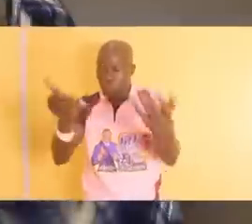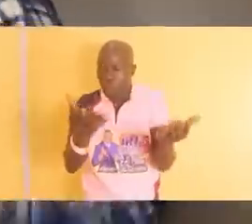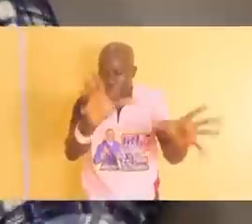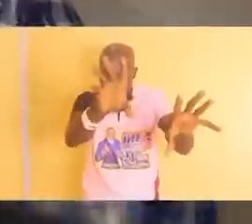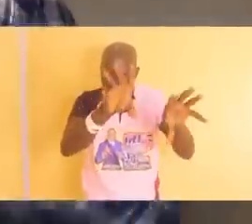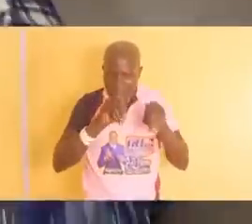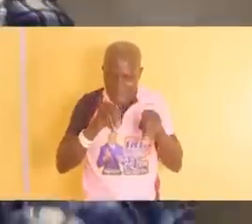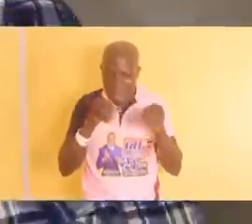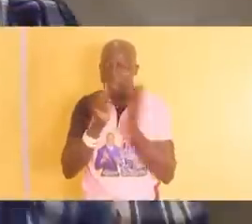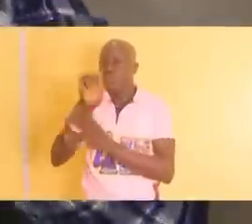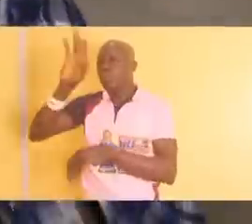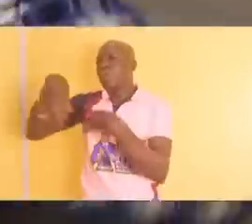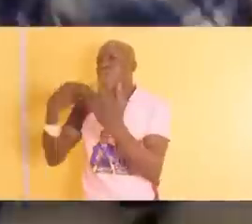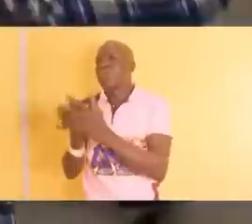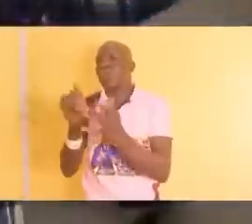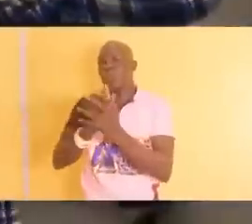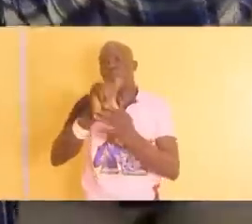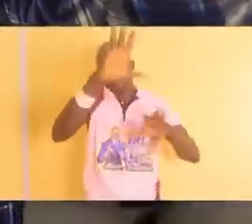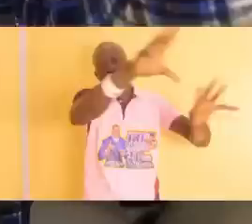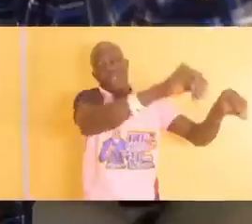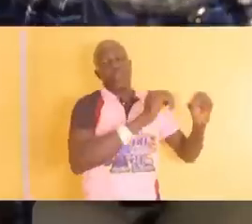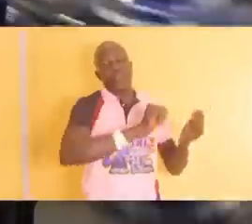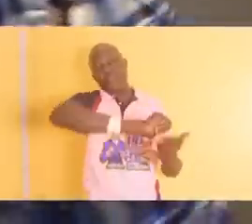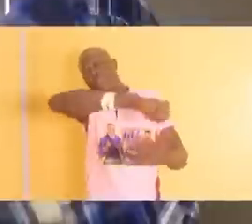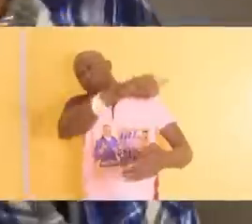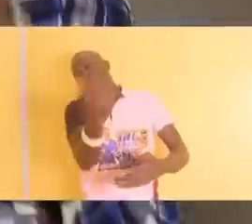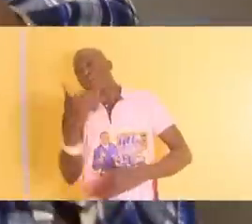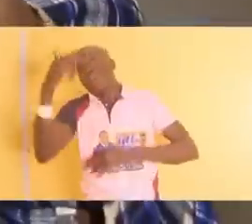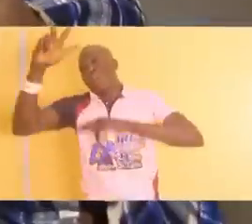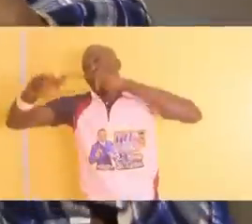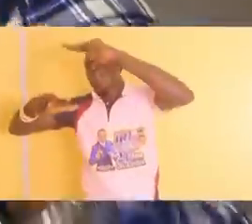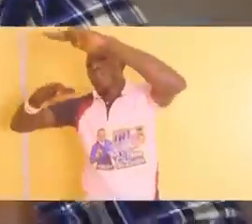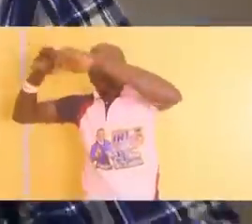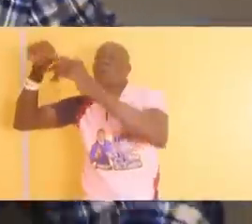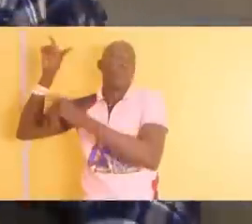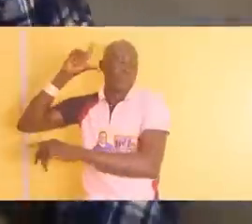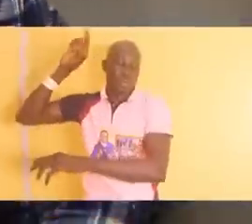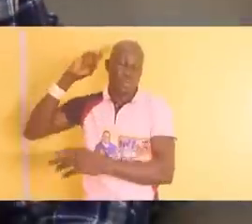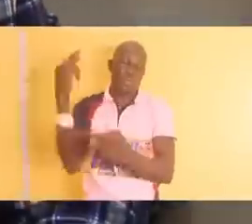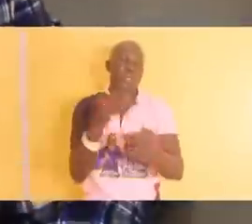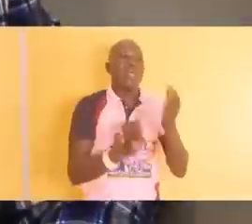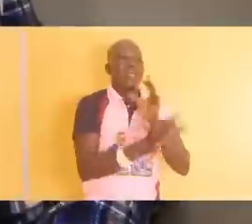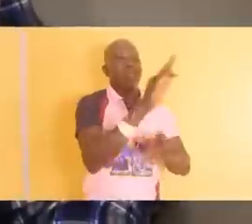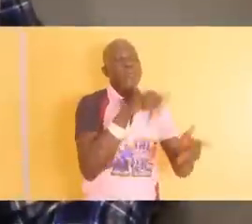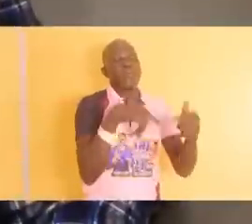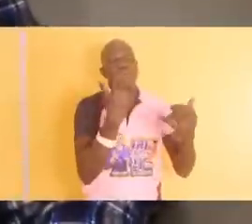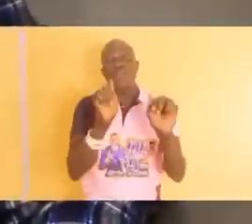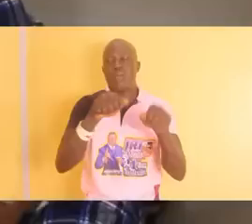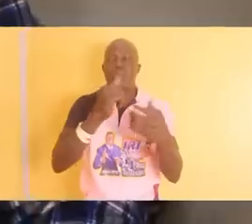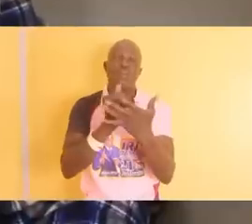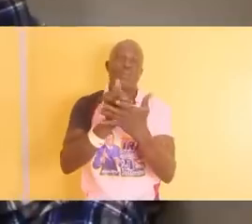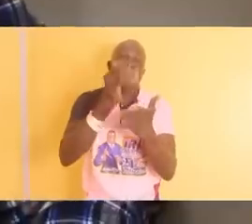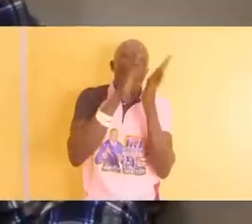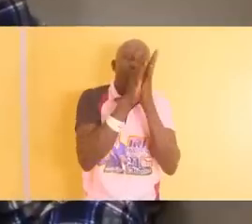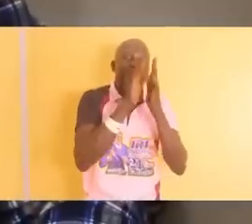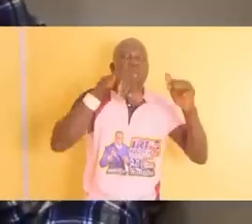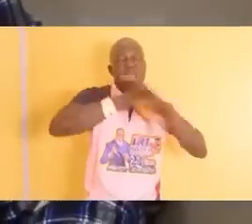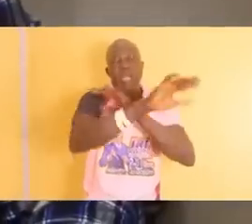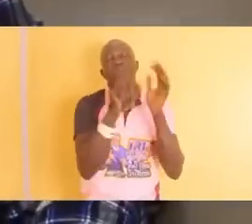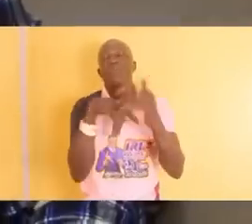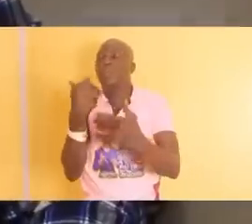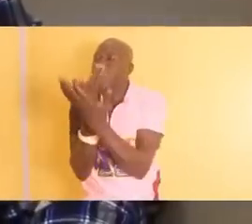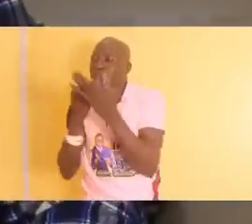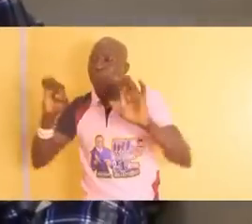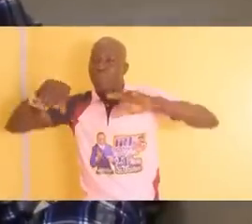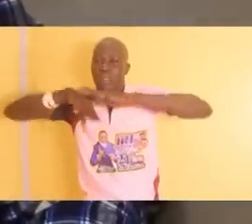do not agree, oh, my another level. You should take it to another level. Hey, me, sir. Listen to me, sir. Oh, bad, if you can pray, to and you are